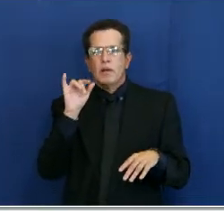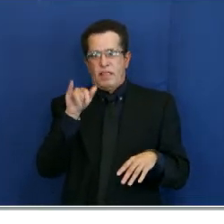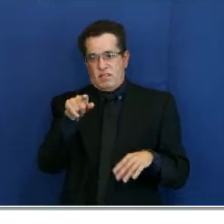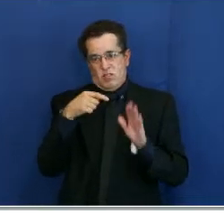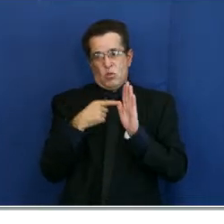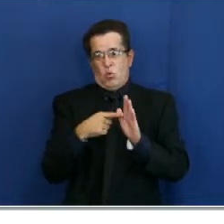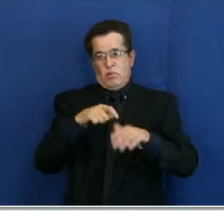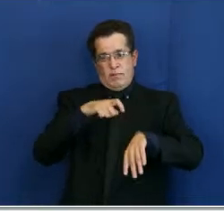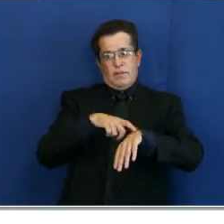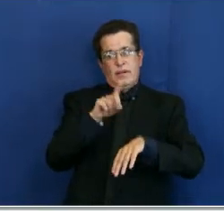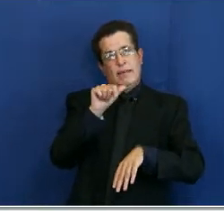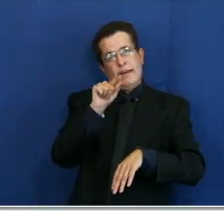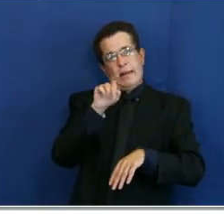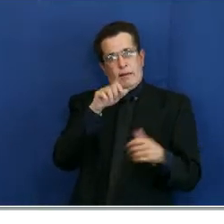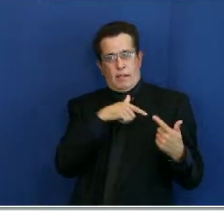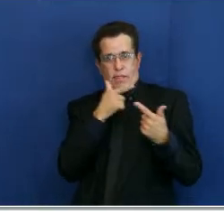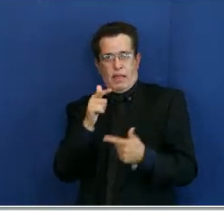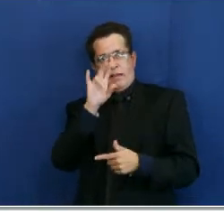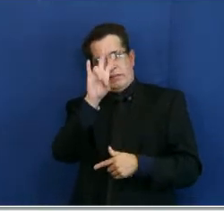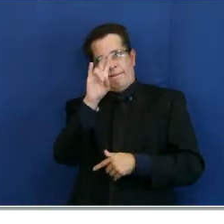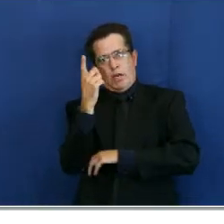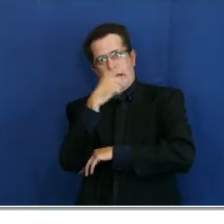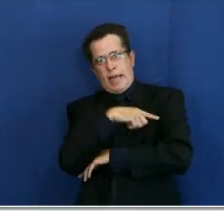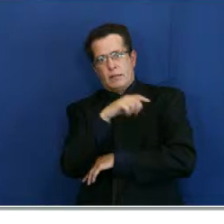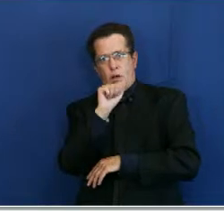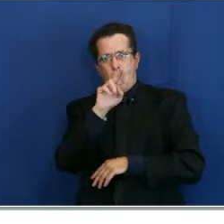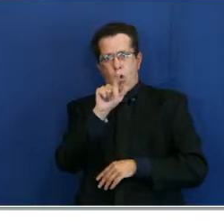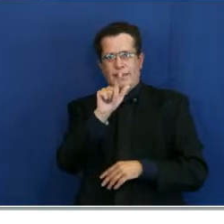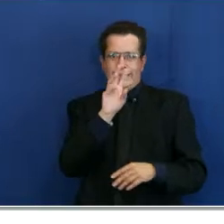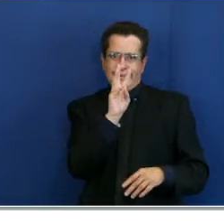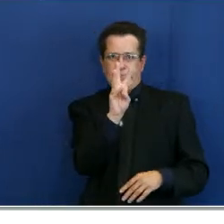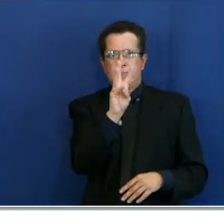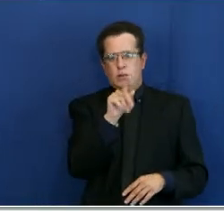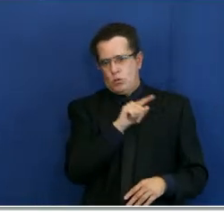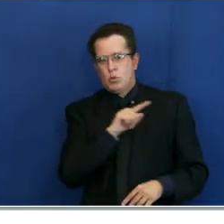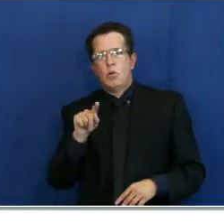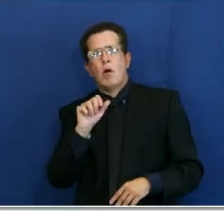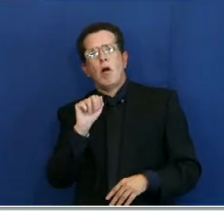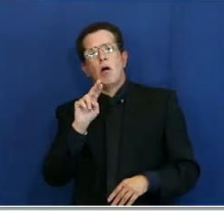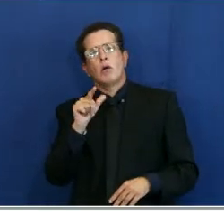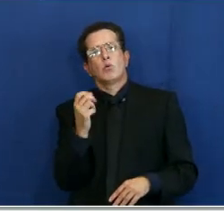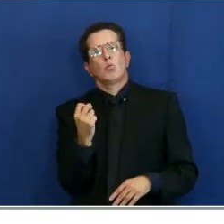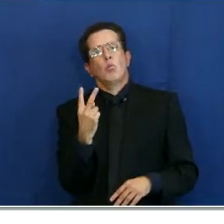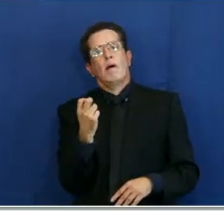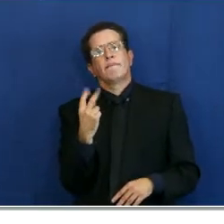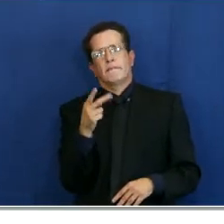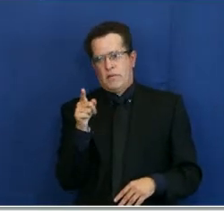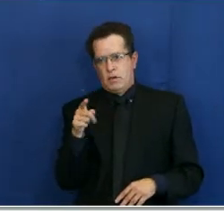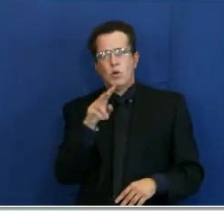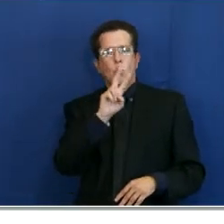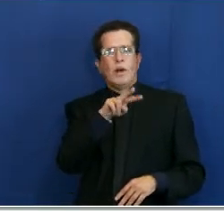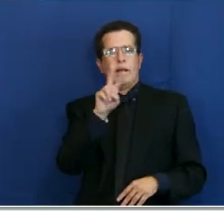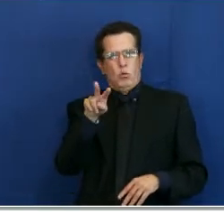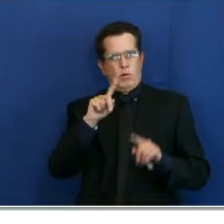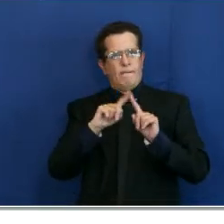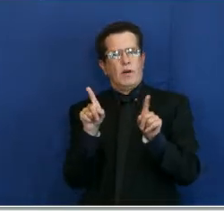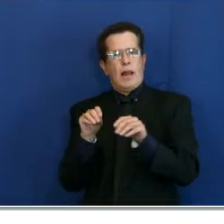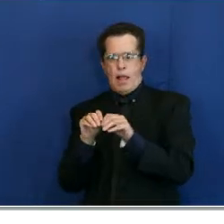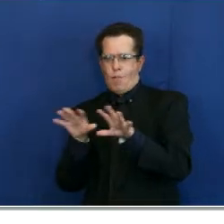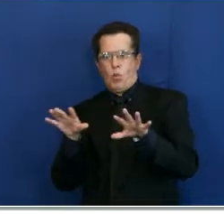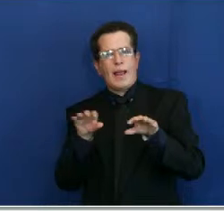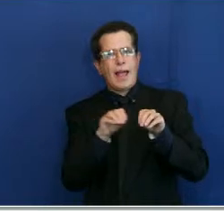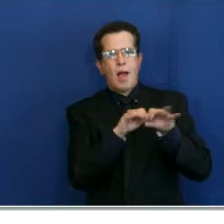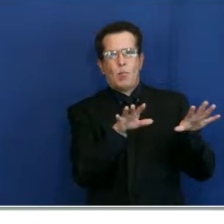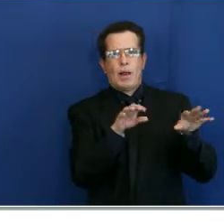in the last 7 days, from August 6th through August 12th, we have 22 outbreaks, and